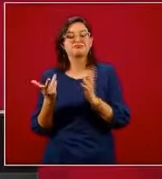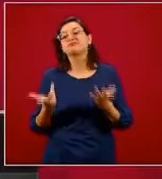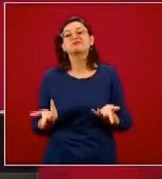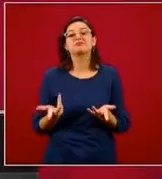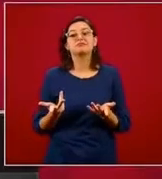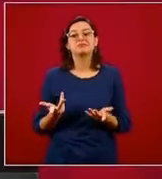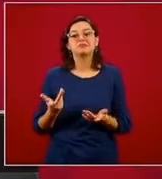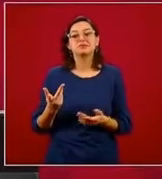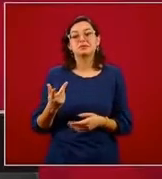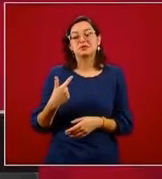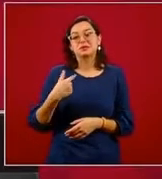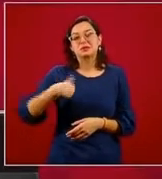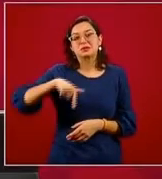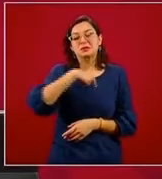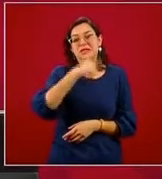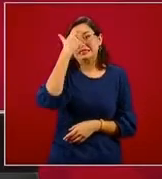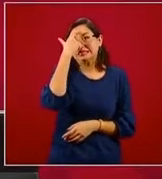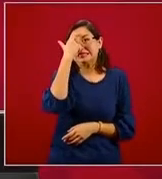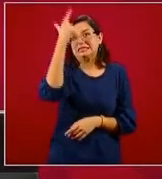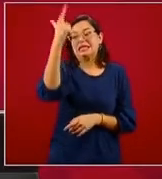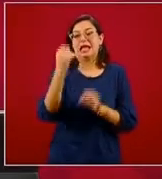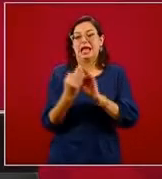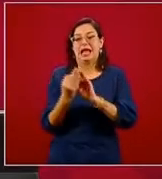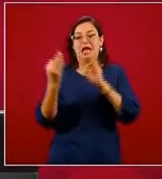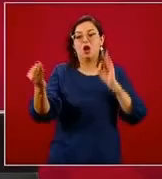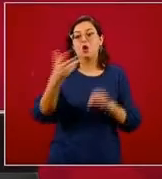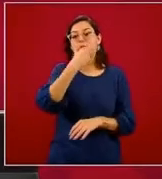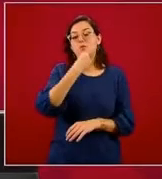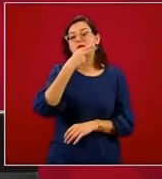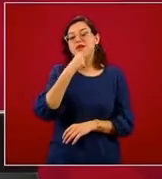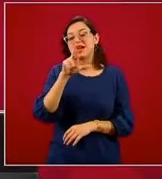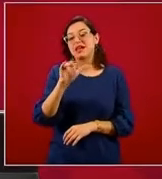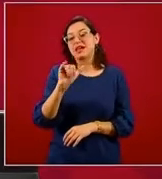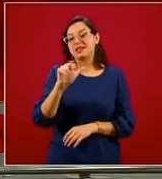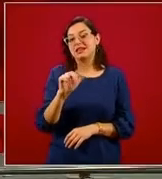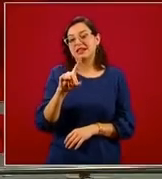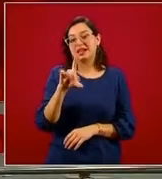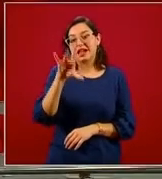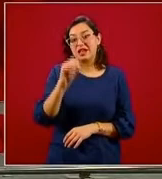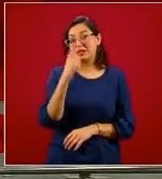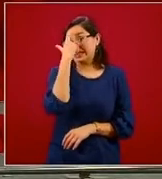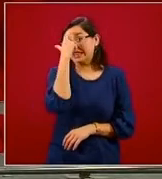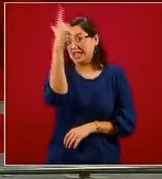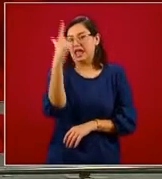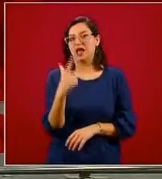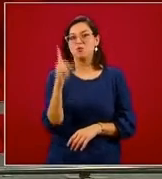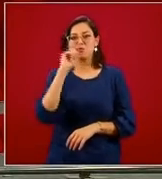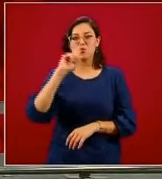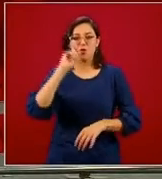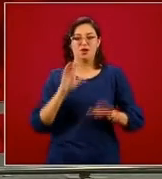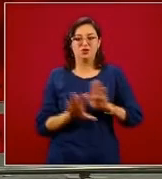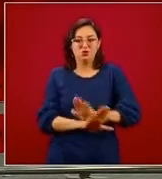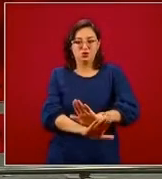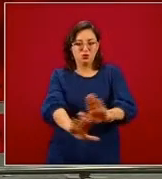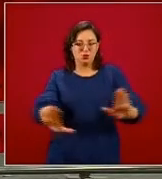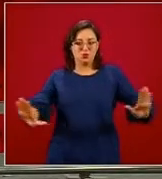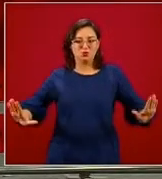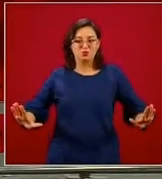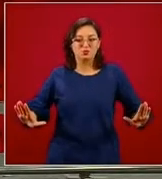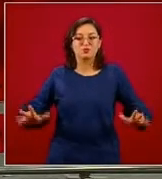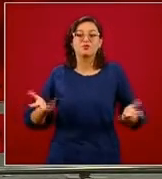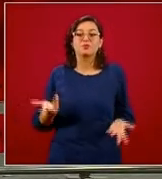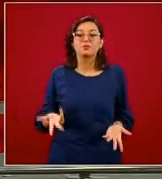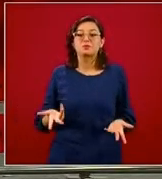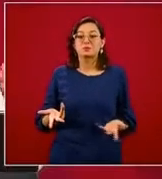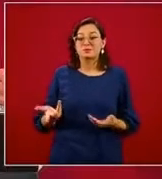su sana space. distancia, el When doctor we Ricardo brought Cortés out Alcalá, director de Susanna's safe promoción de la salud, distance, que Dr. fue el Alcalá, the inventor de la health sana promoter, distancia, he vino invented aquí Susanna's y